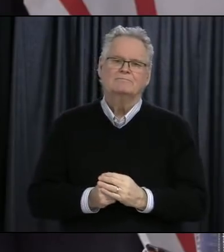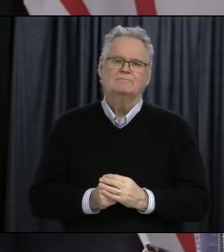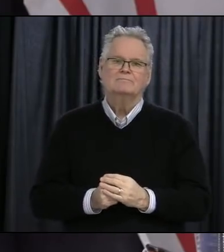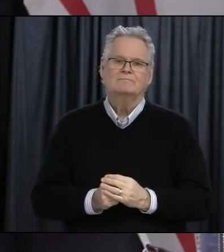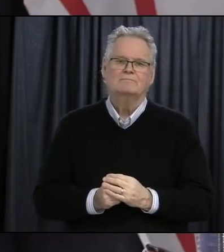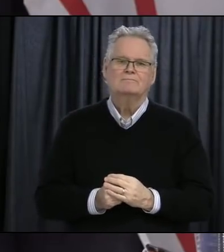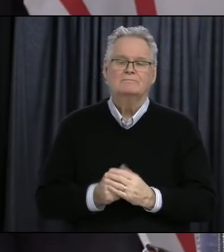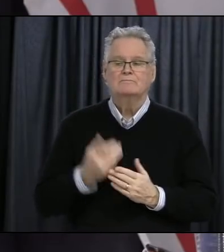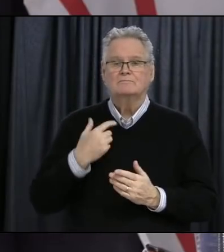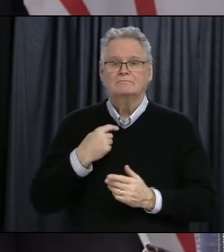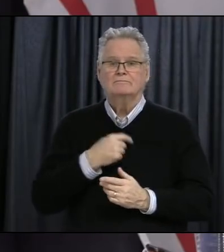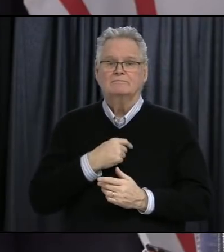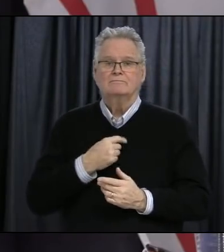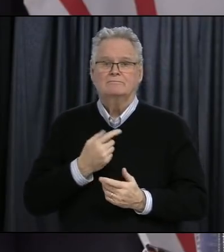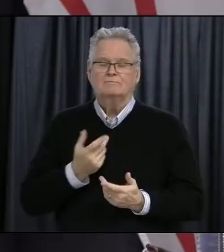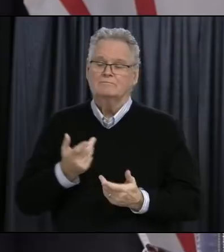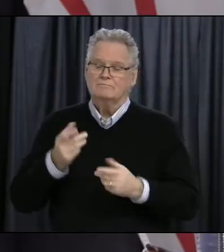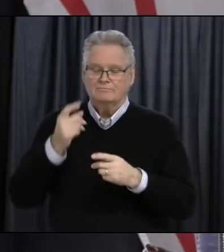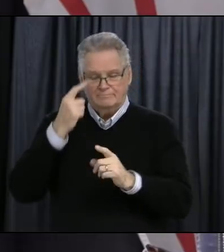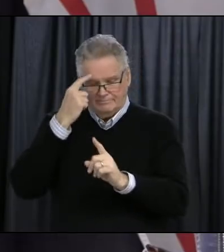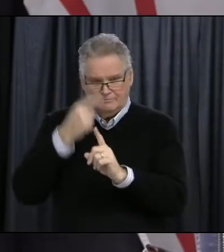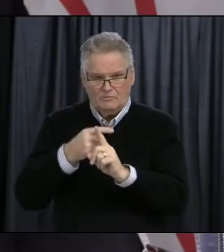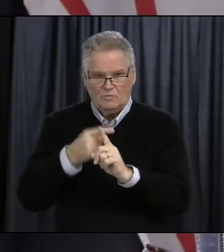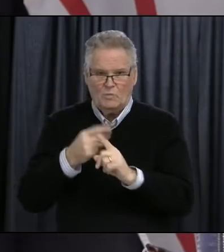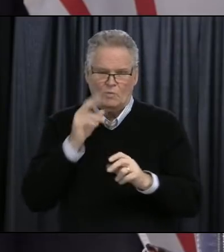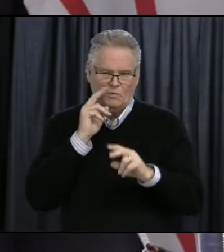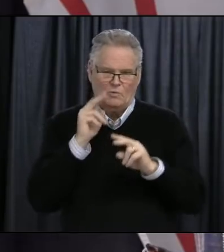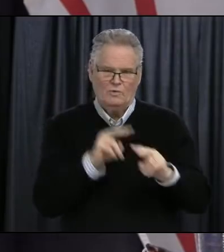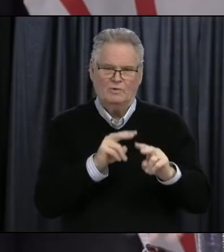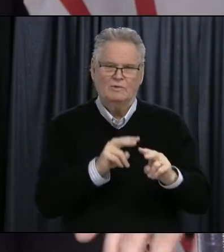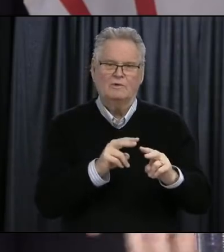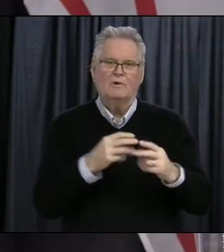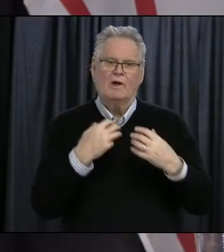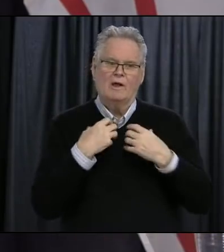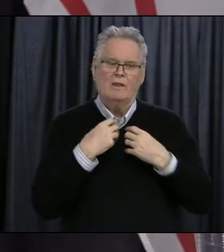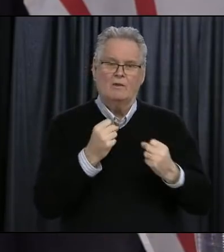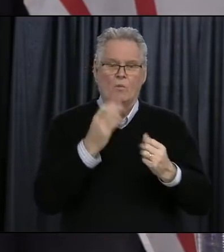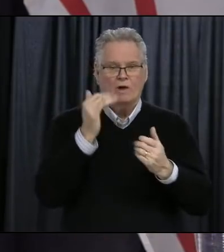safety. I'll now invite Minister Haggie to have a few brief comments.